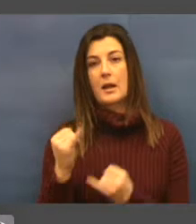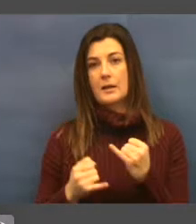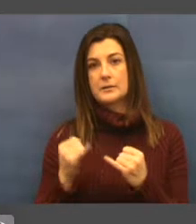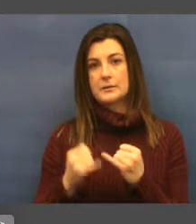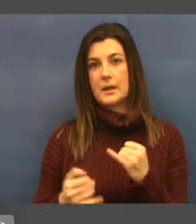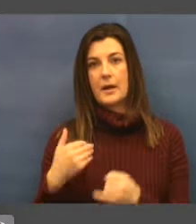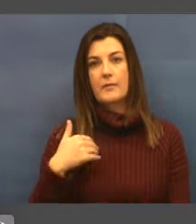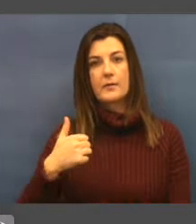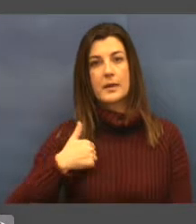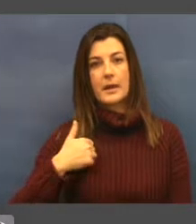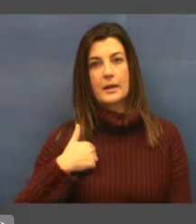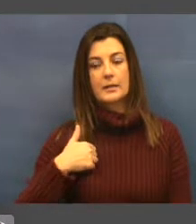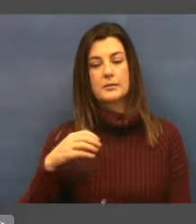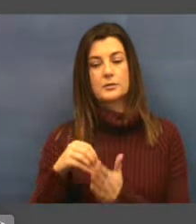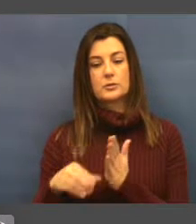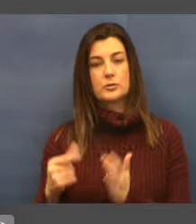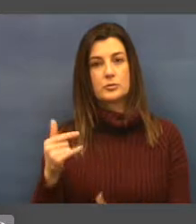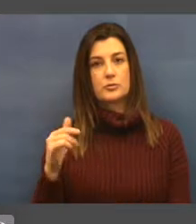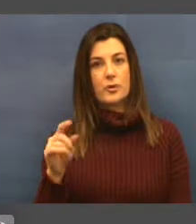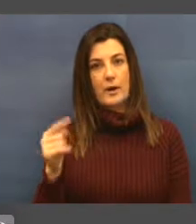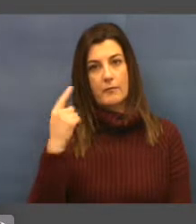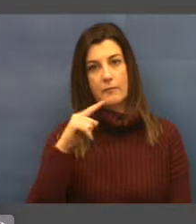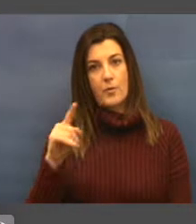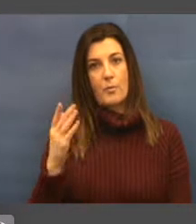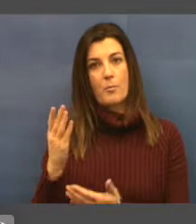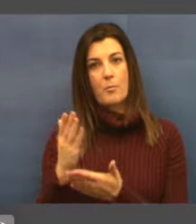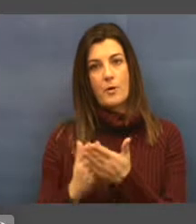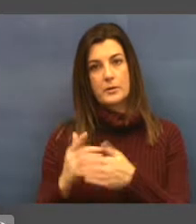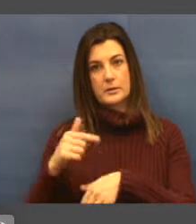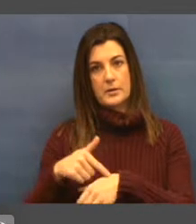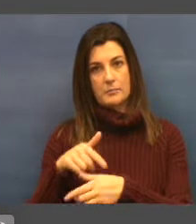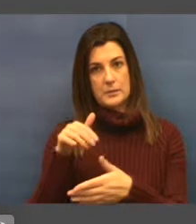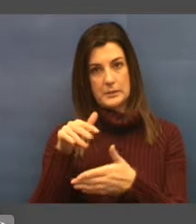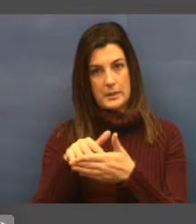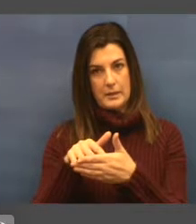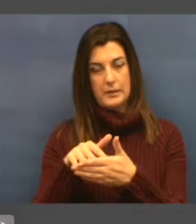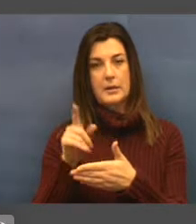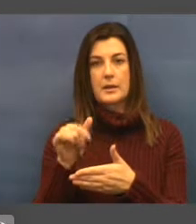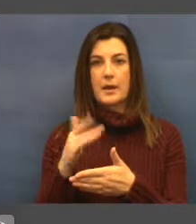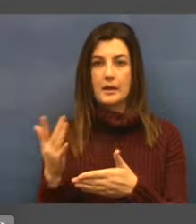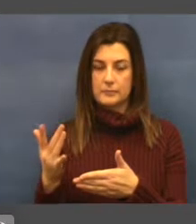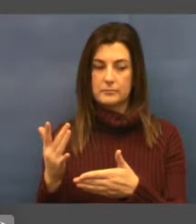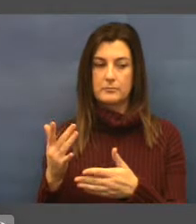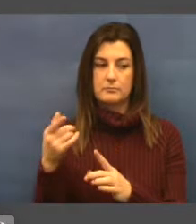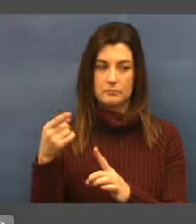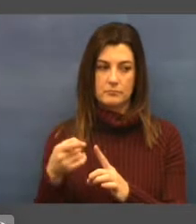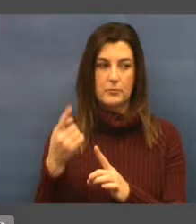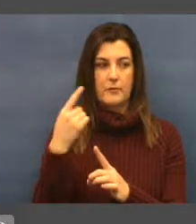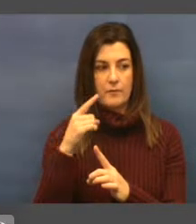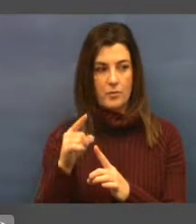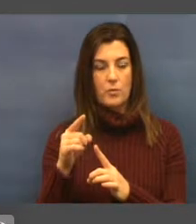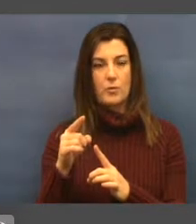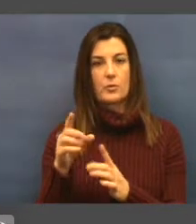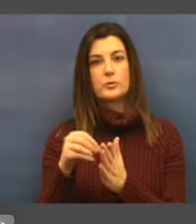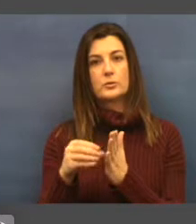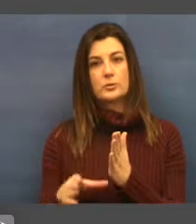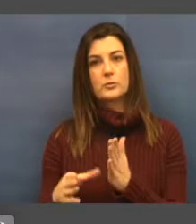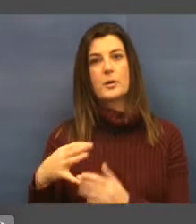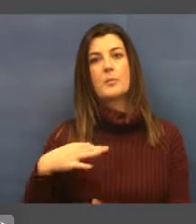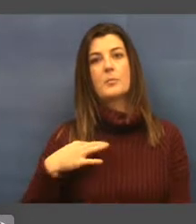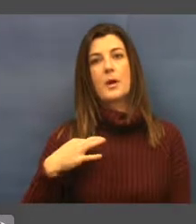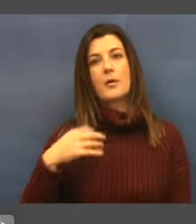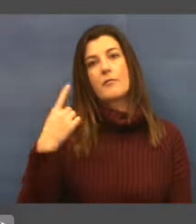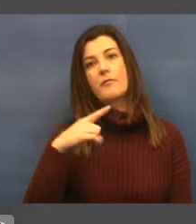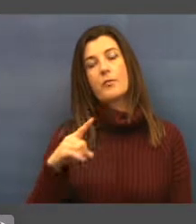is the Canada Student Grant for part-time studies. And again, this is exclusively for students applying for